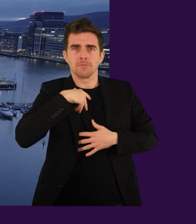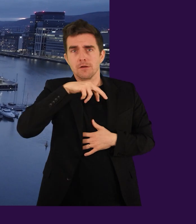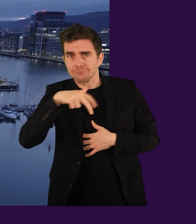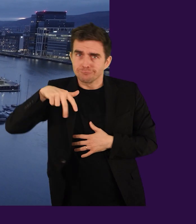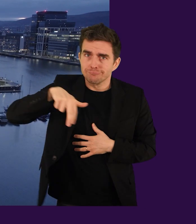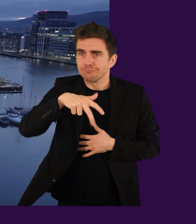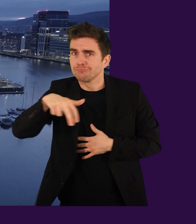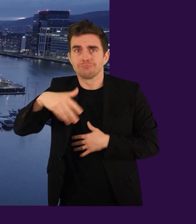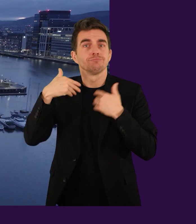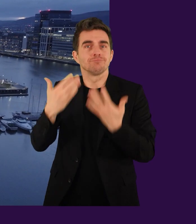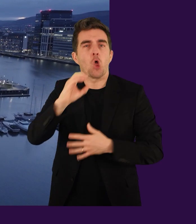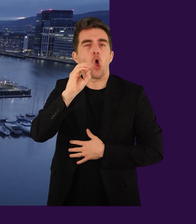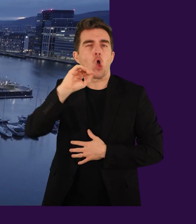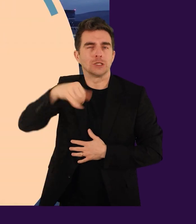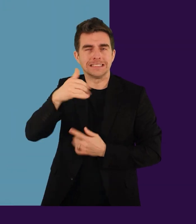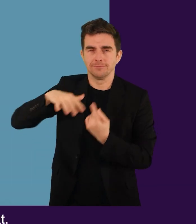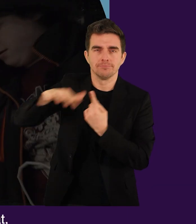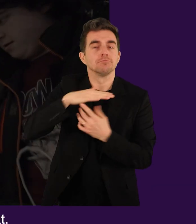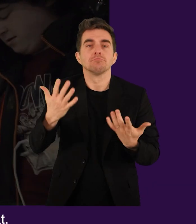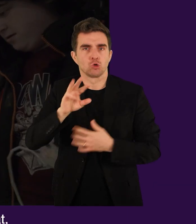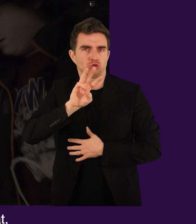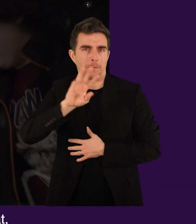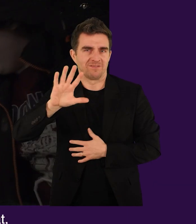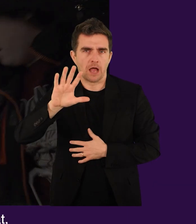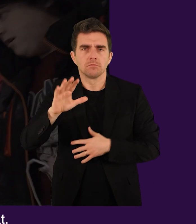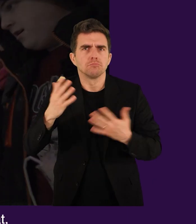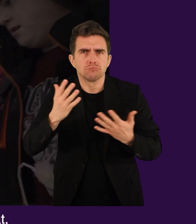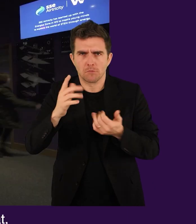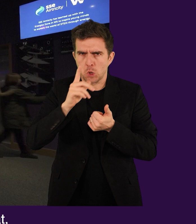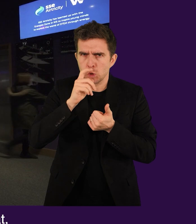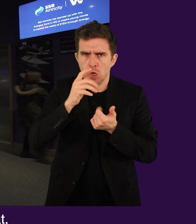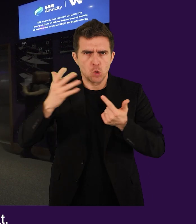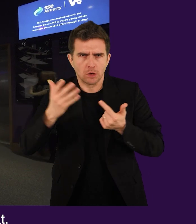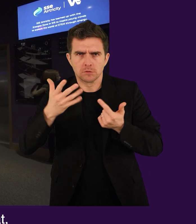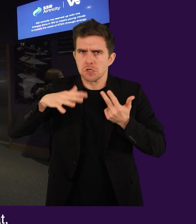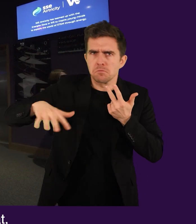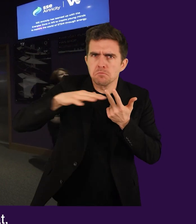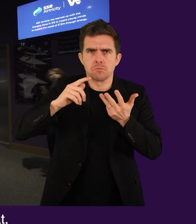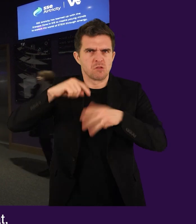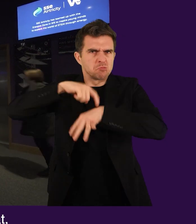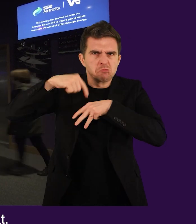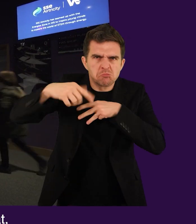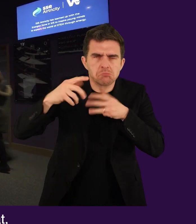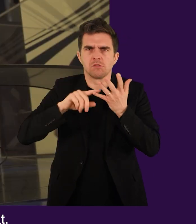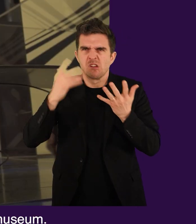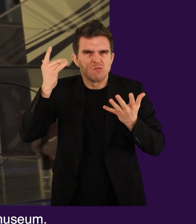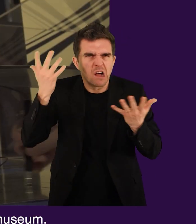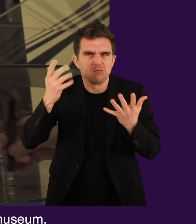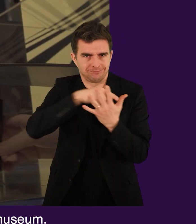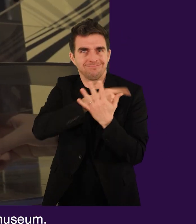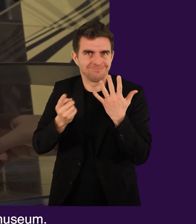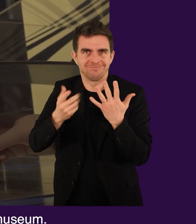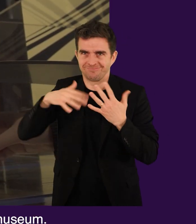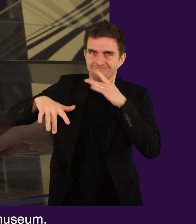to W5 in the Odyssey complex. W5 stands for Who, What, Where, When and Why and